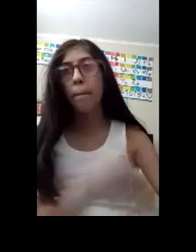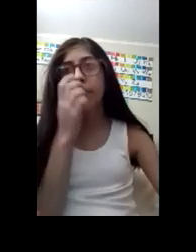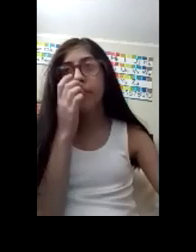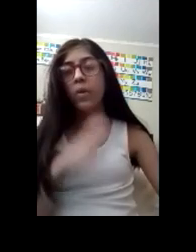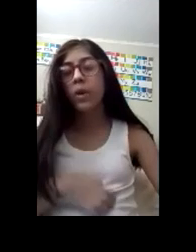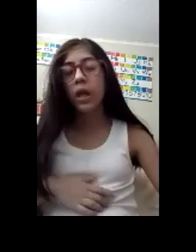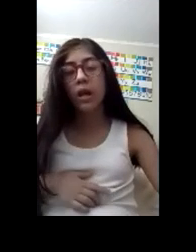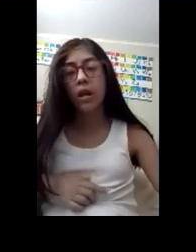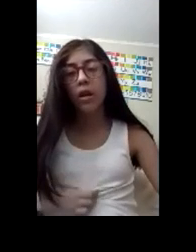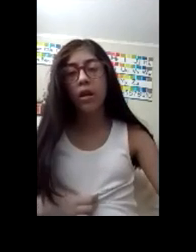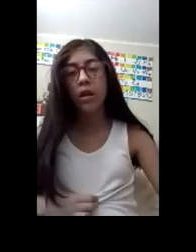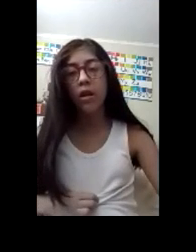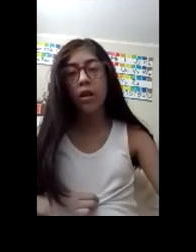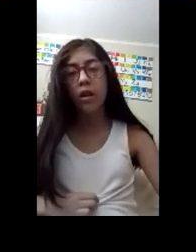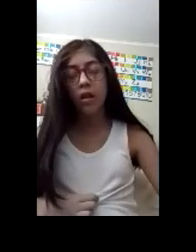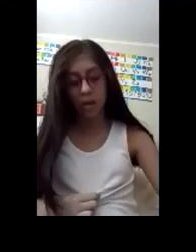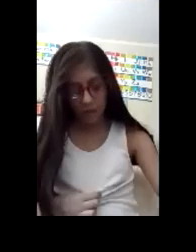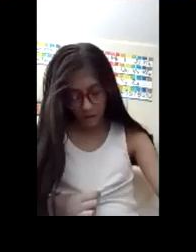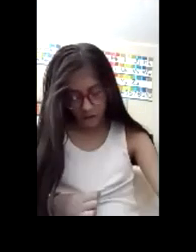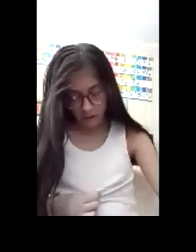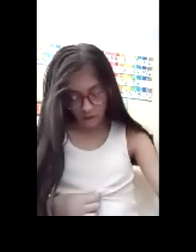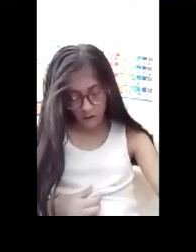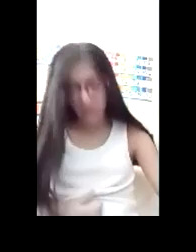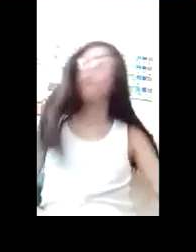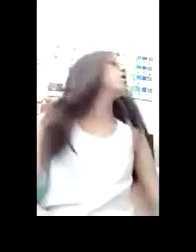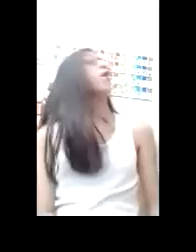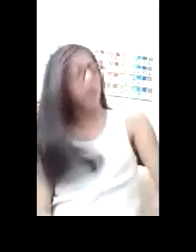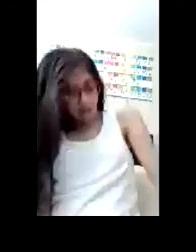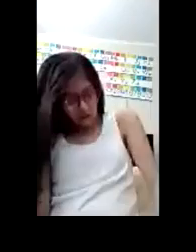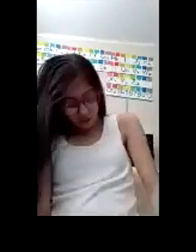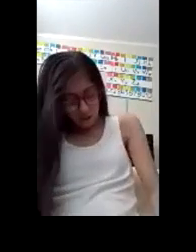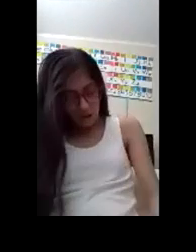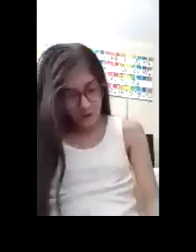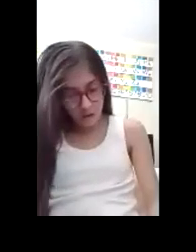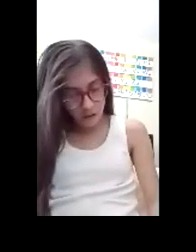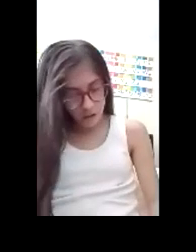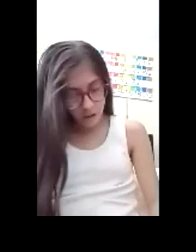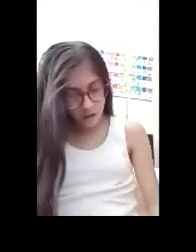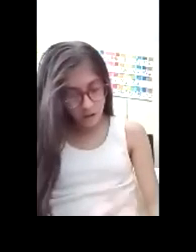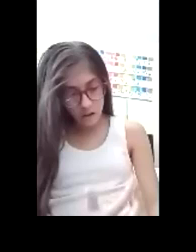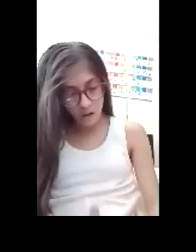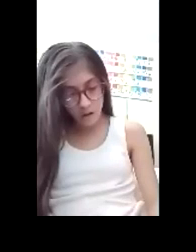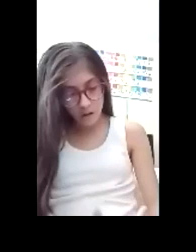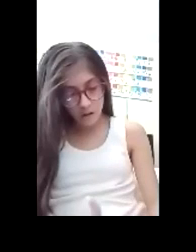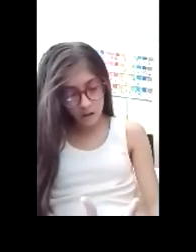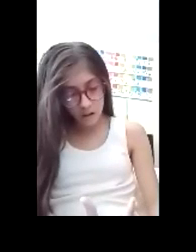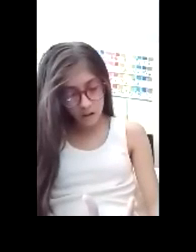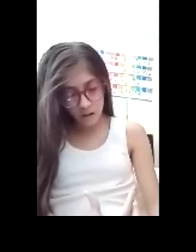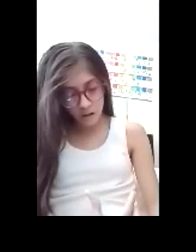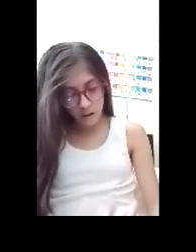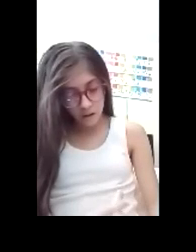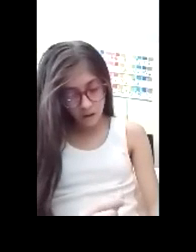one. Will the evildoers never learn? Those who devour my people as men eat bread and who do not call on